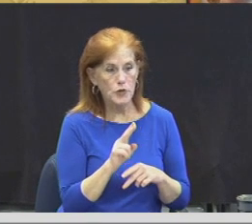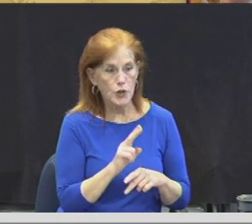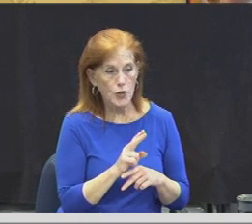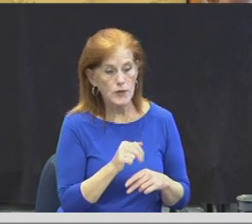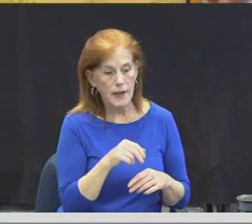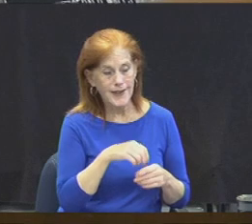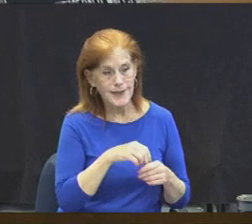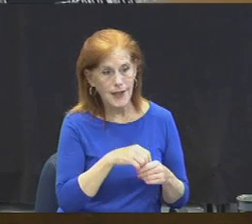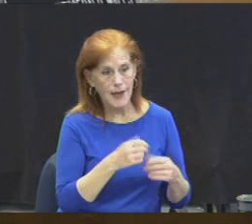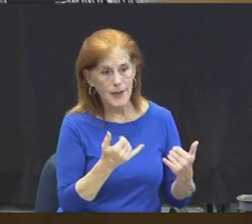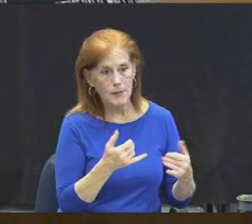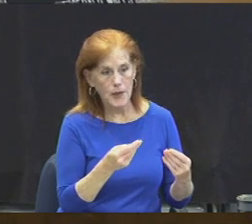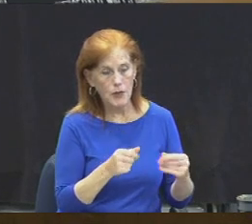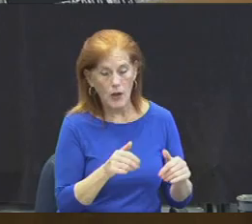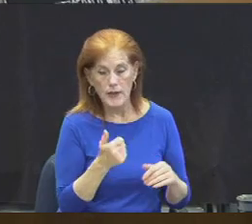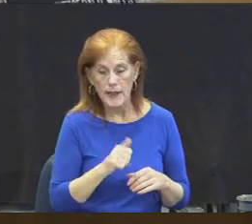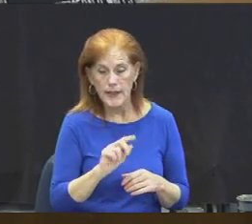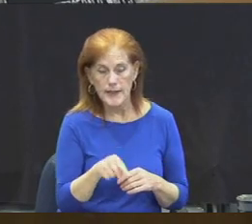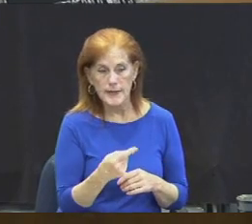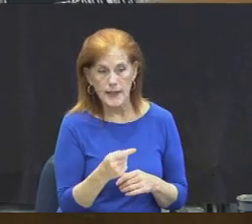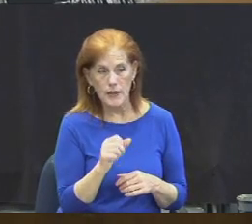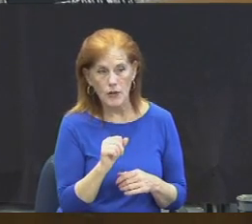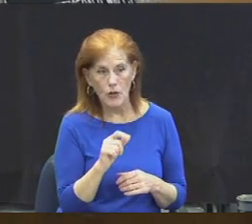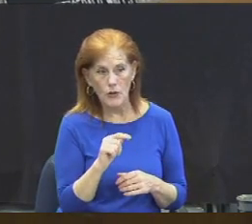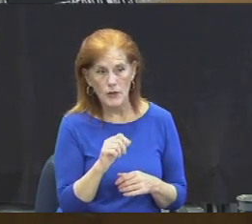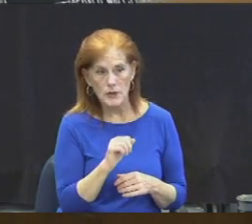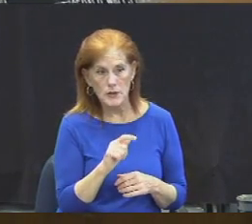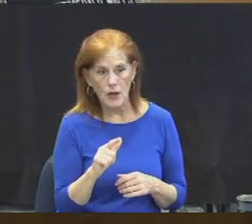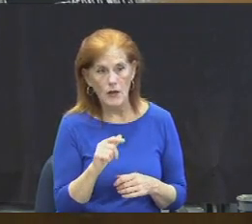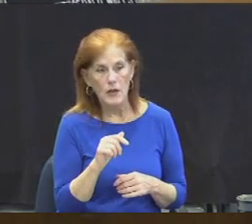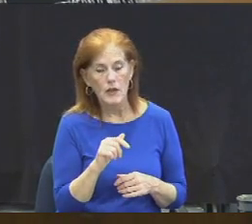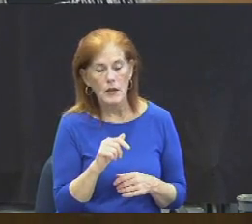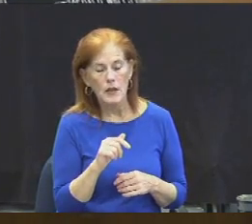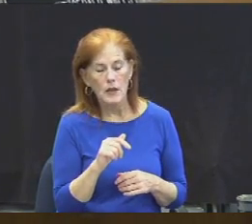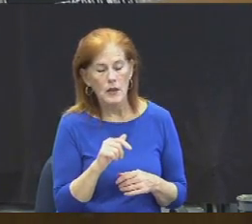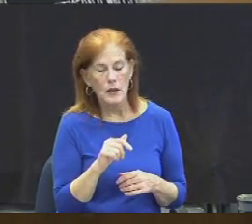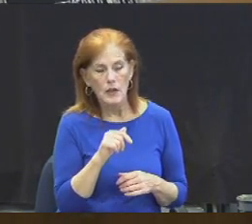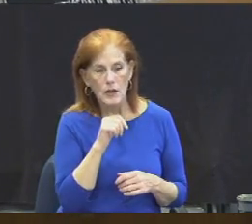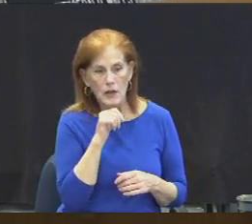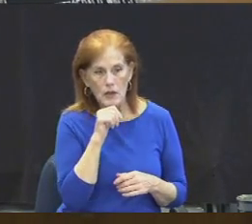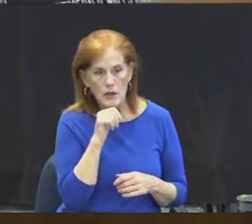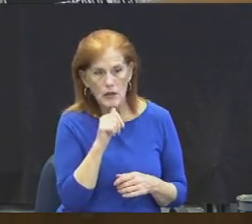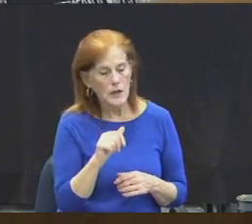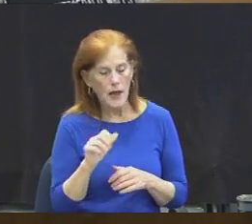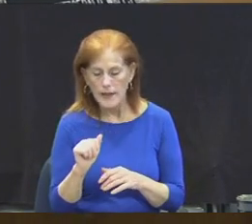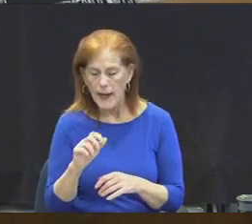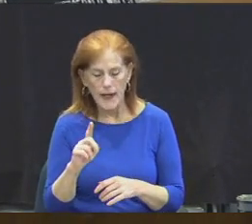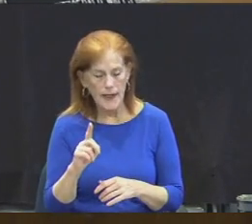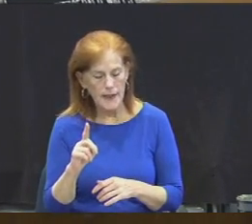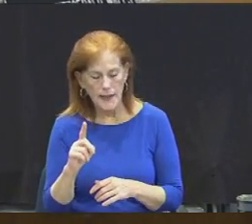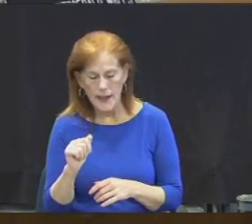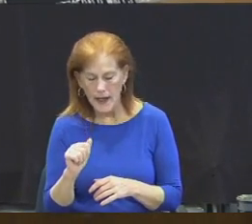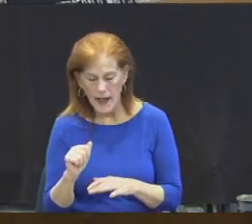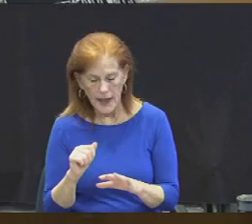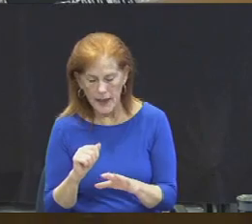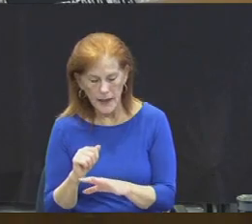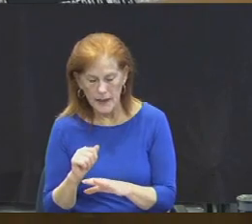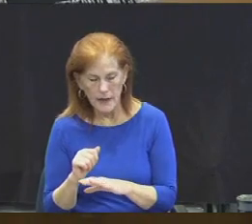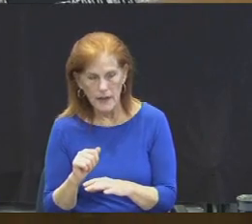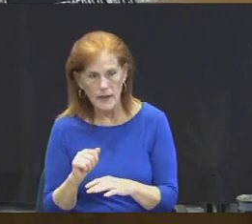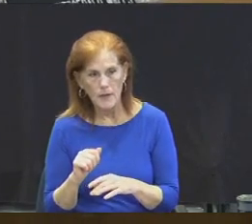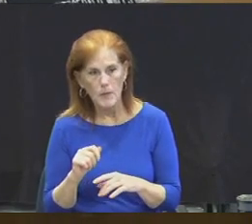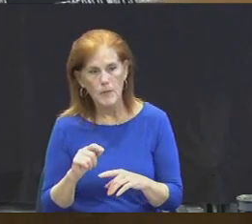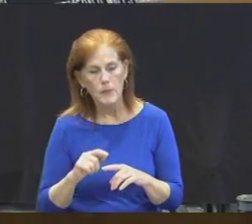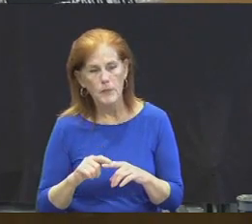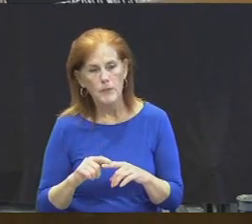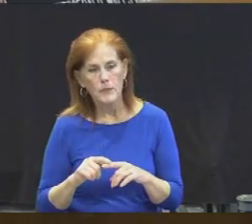Are there any of those single stall, not ADA compliant stalls, like within a bank of, like